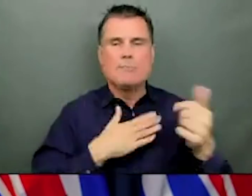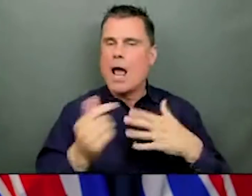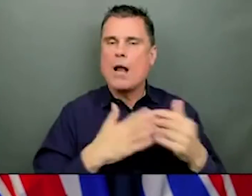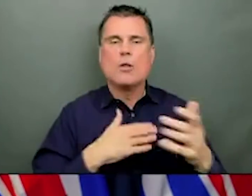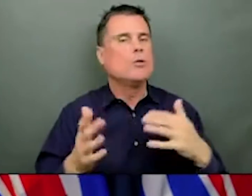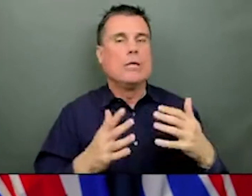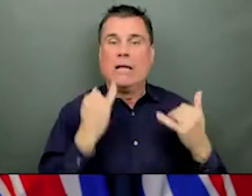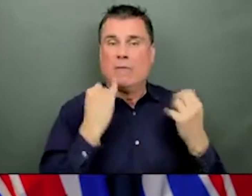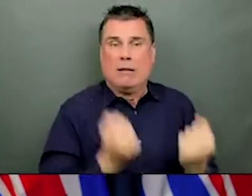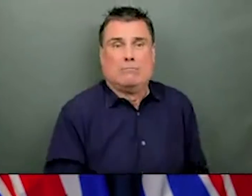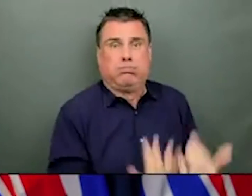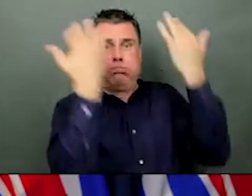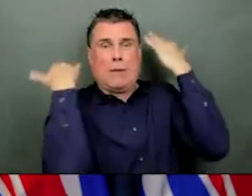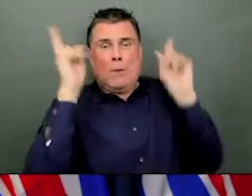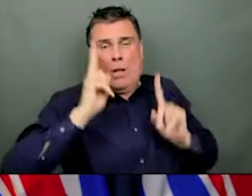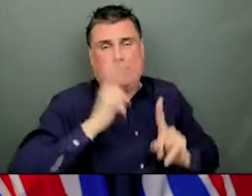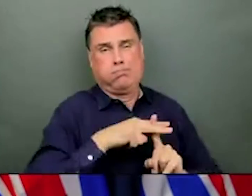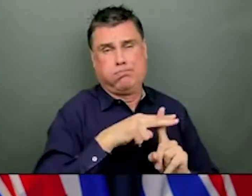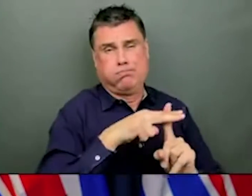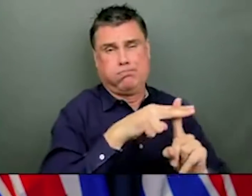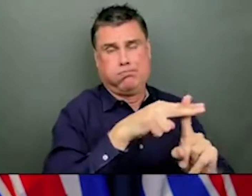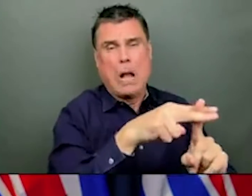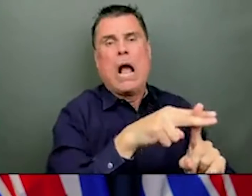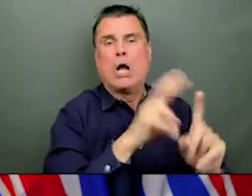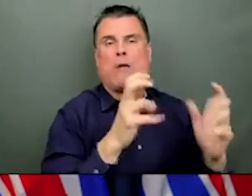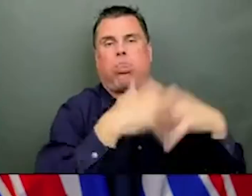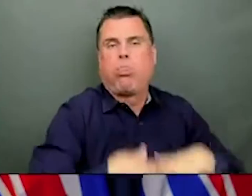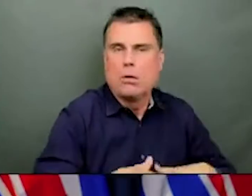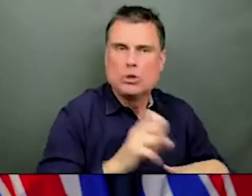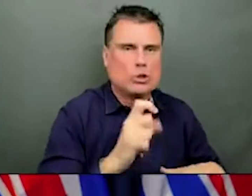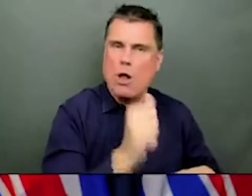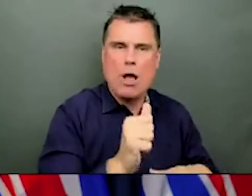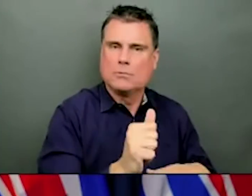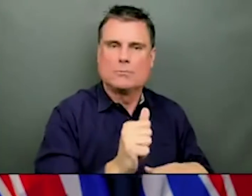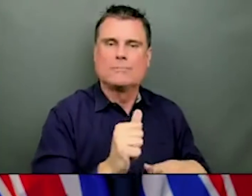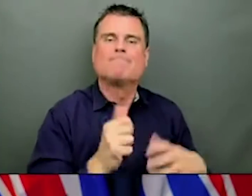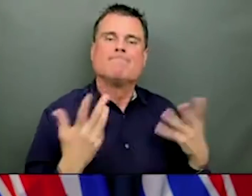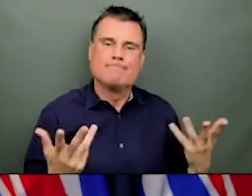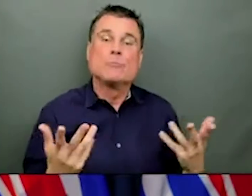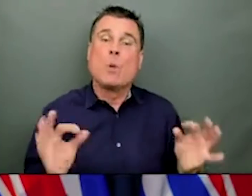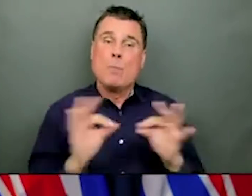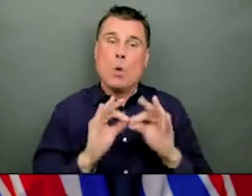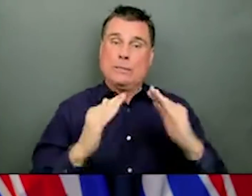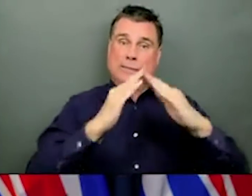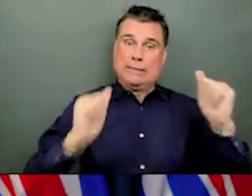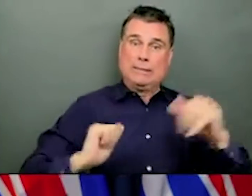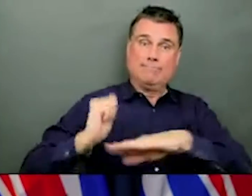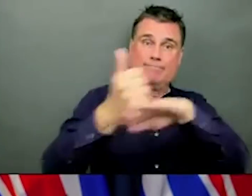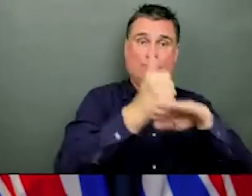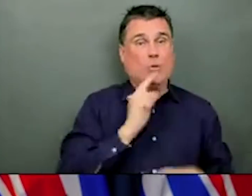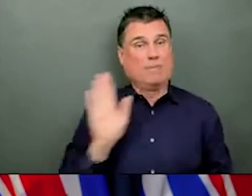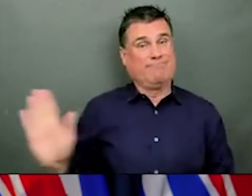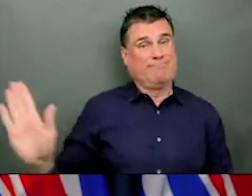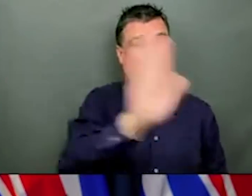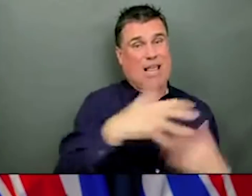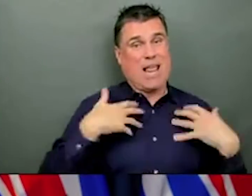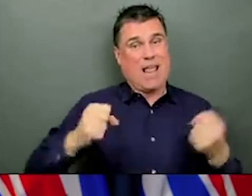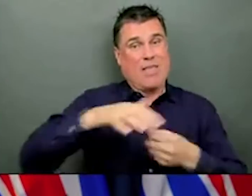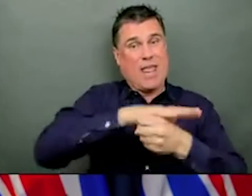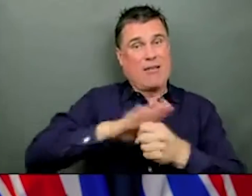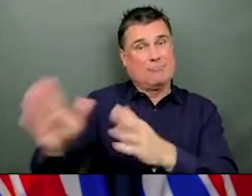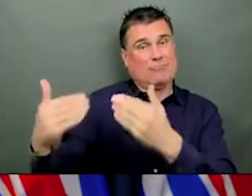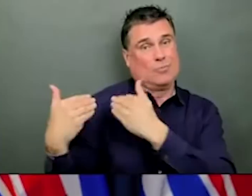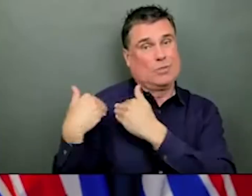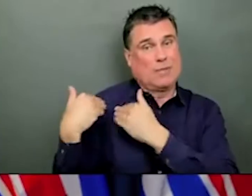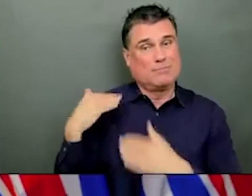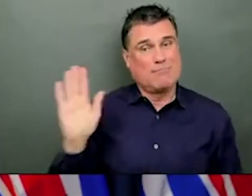entirely up to them. And we oversee that and manage it in the best interests of British Columbians. And I think that we'll see, again, over time.